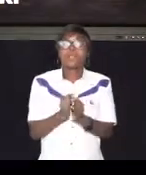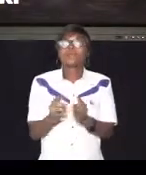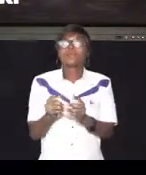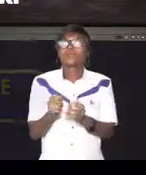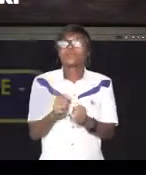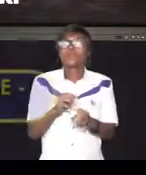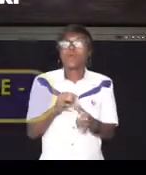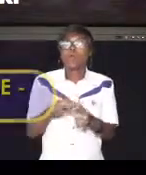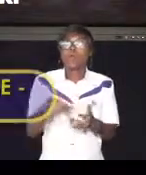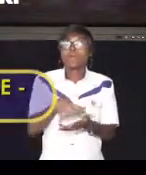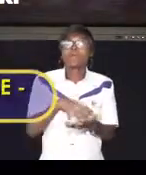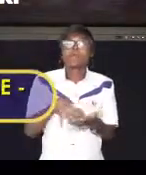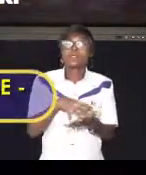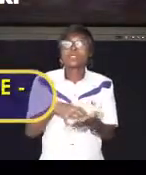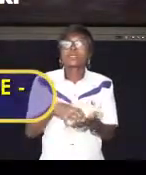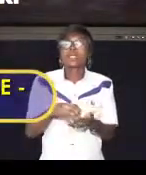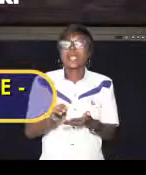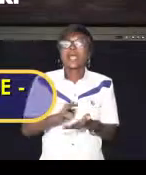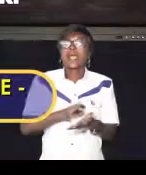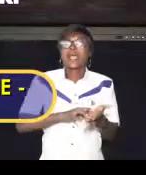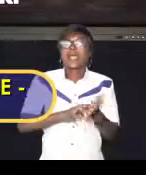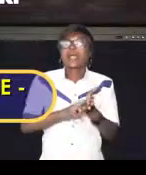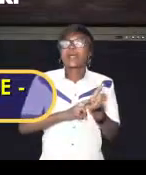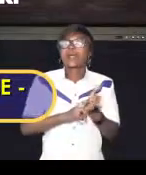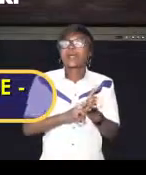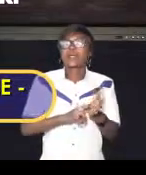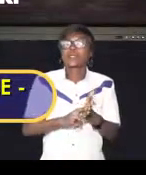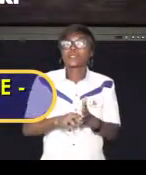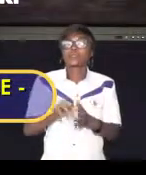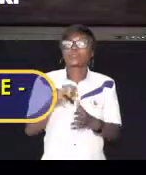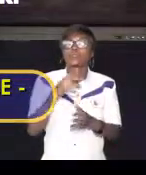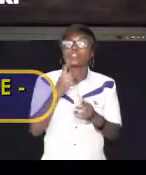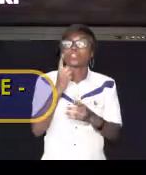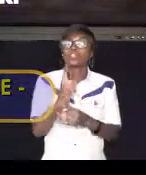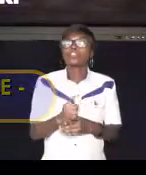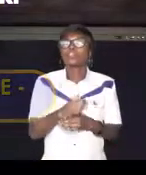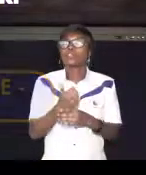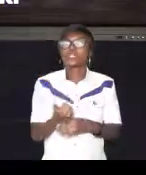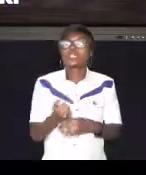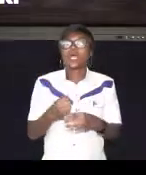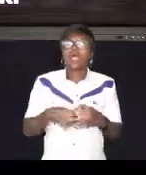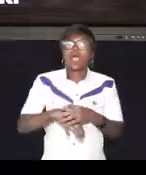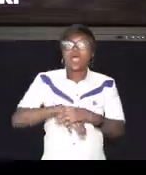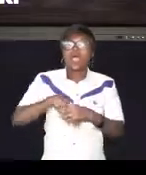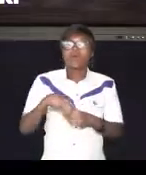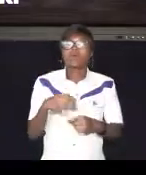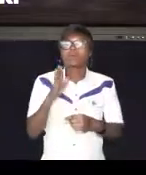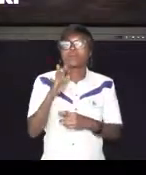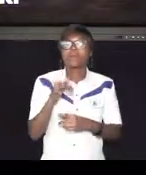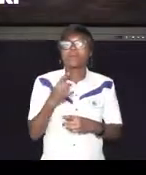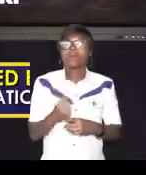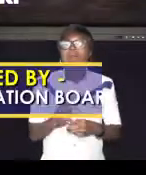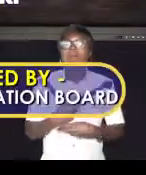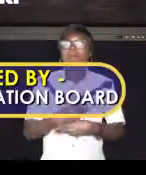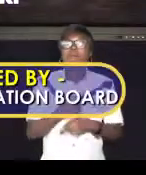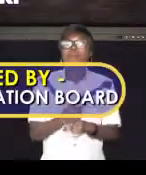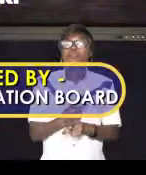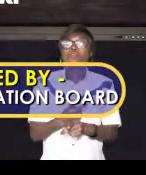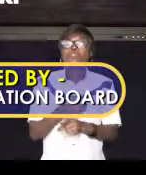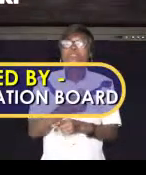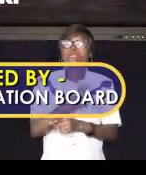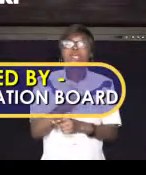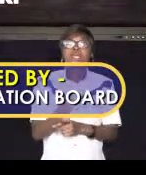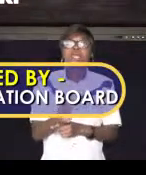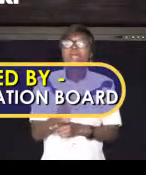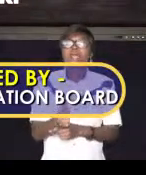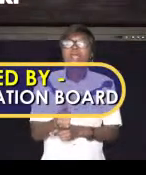cancel each other out by producing a grayscale color like white or black. Let me